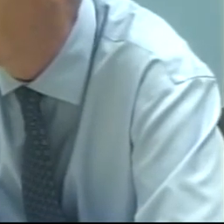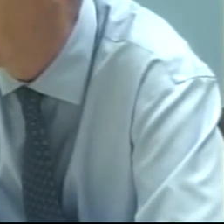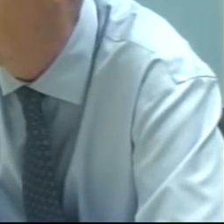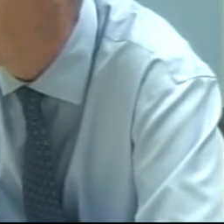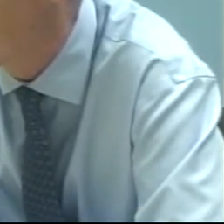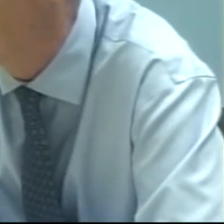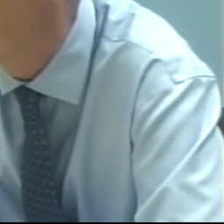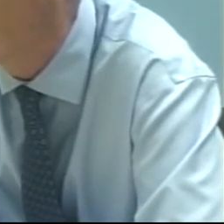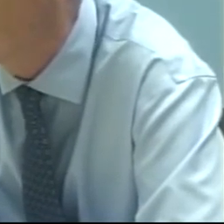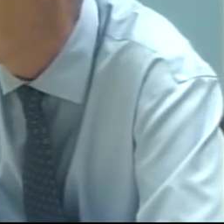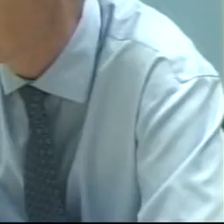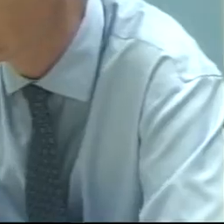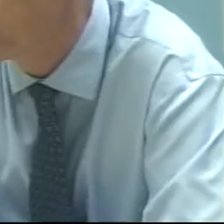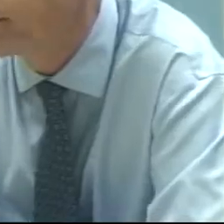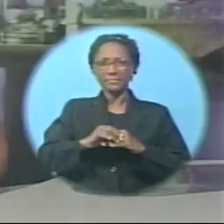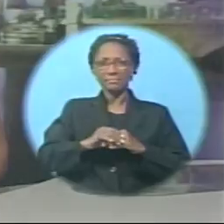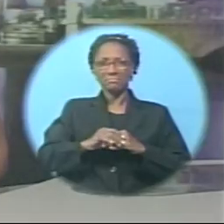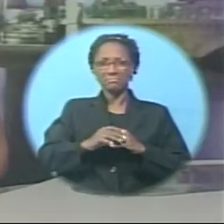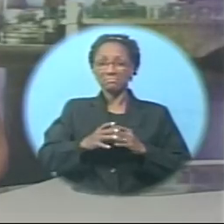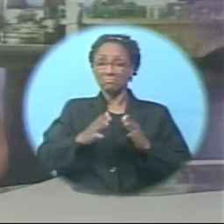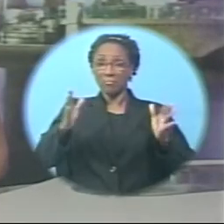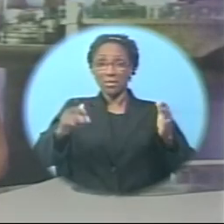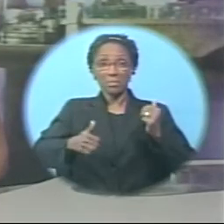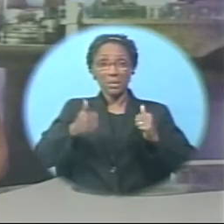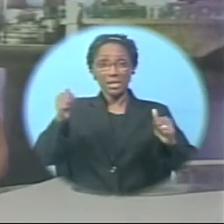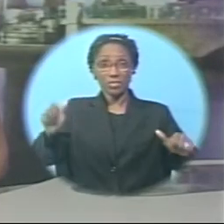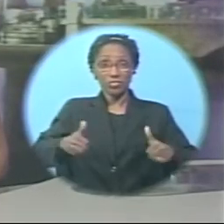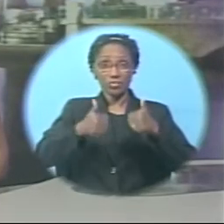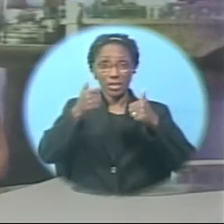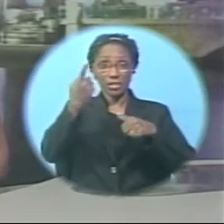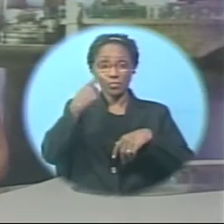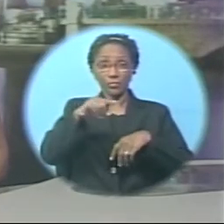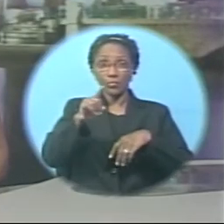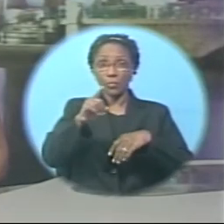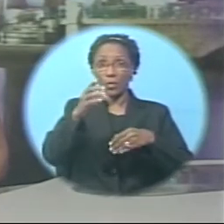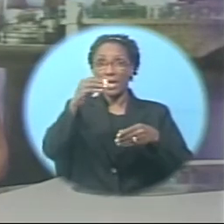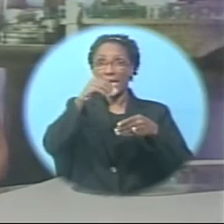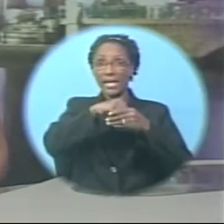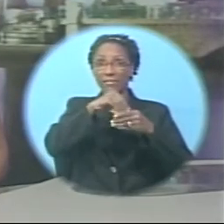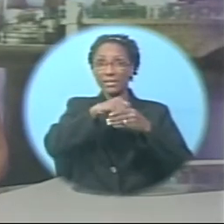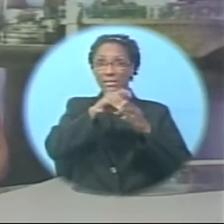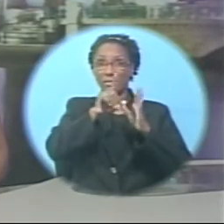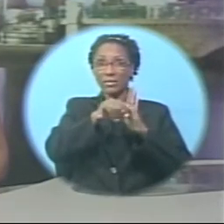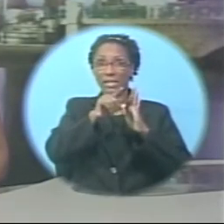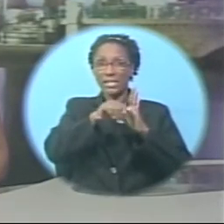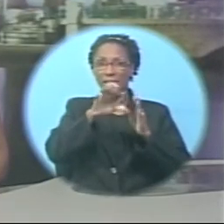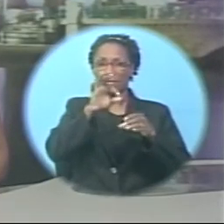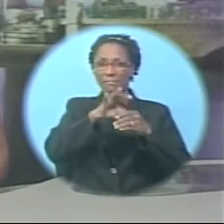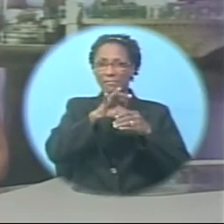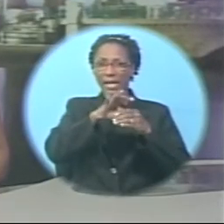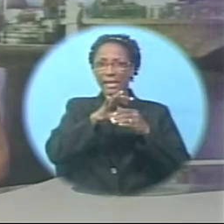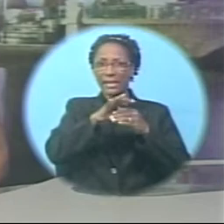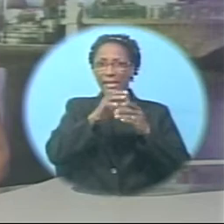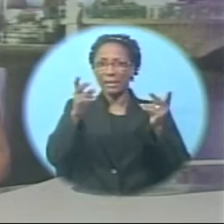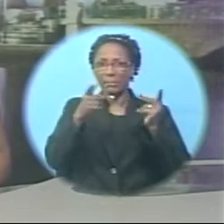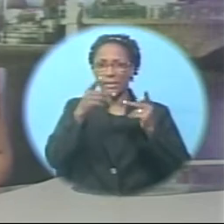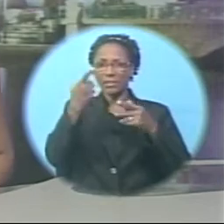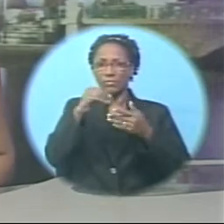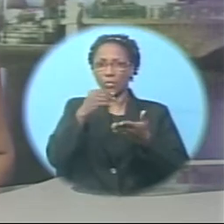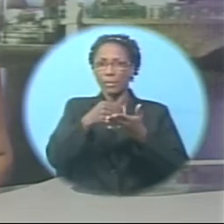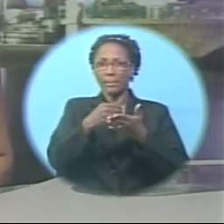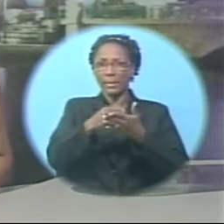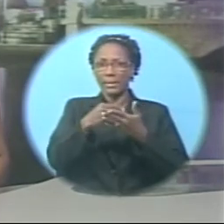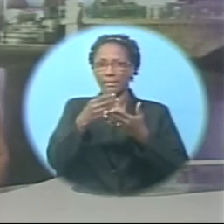markets this time last year. And the biggest challenge for investors at the moment is finding an outlet for the cash.